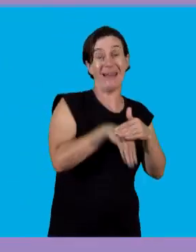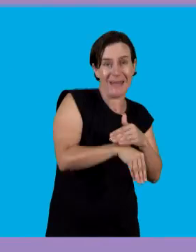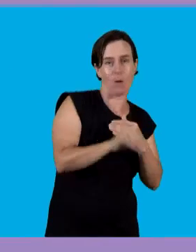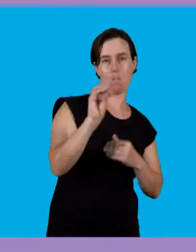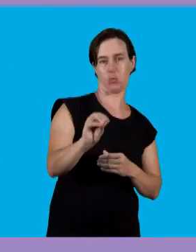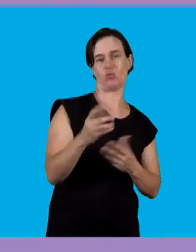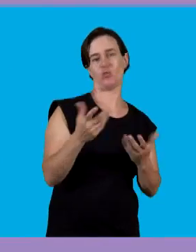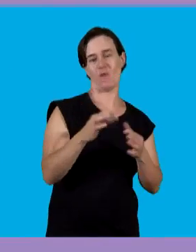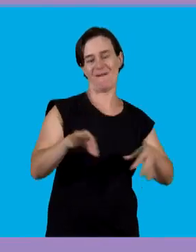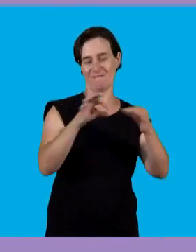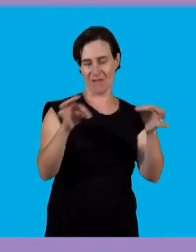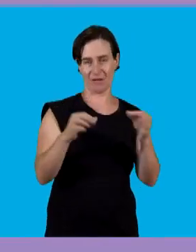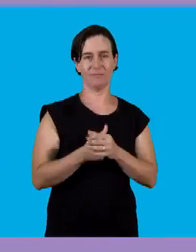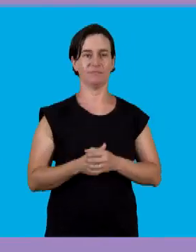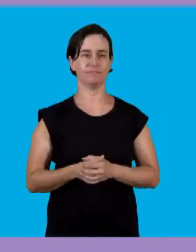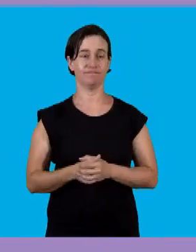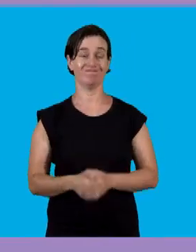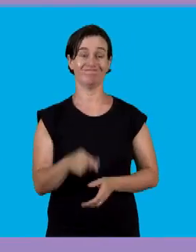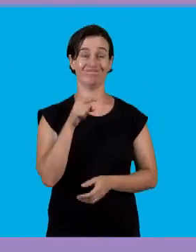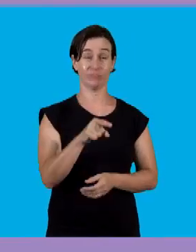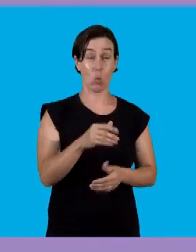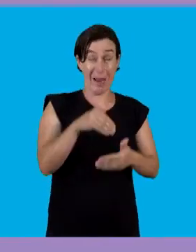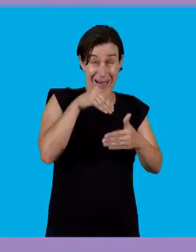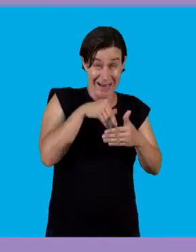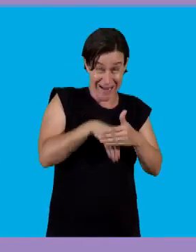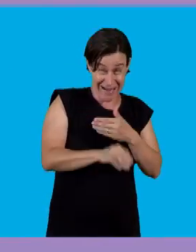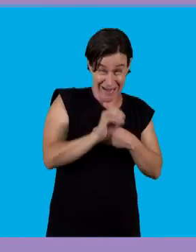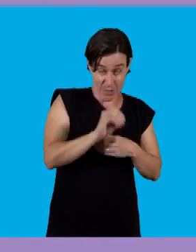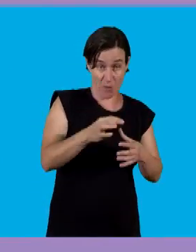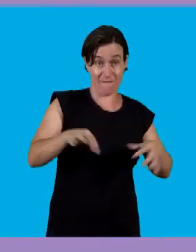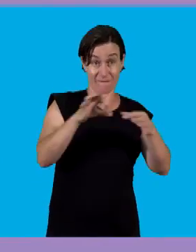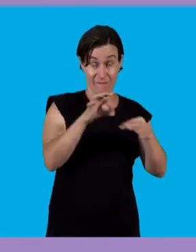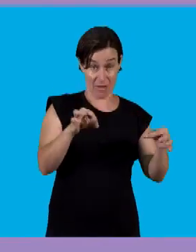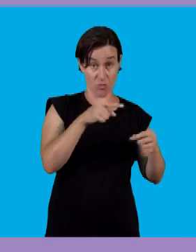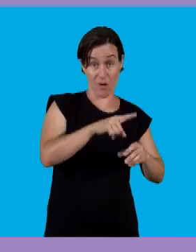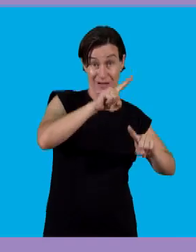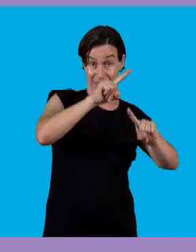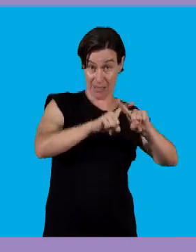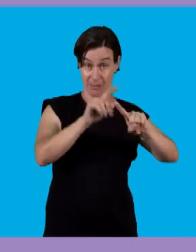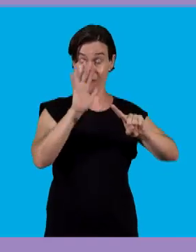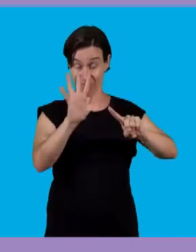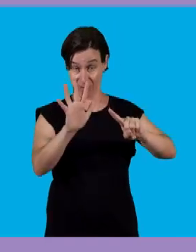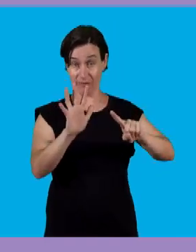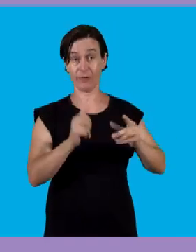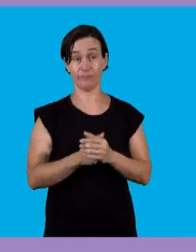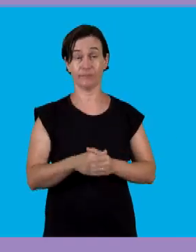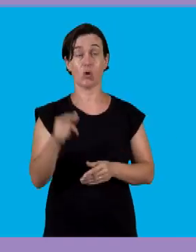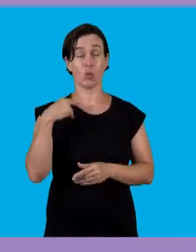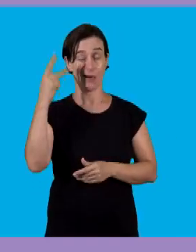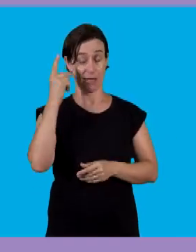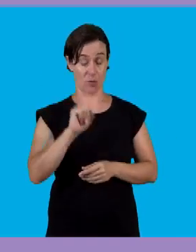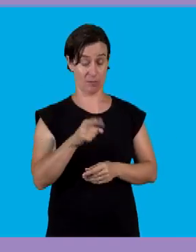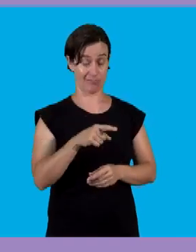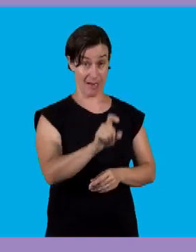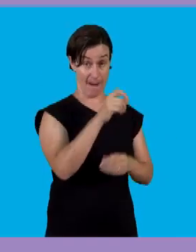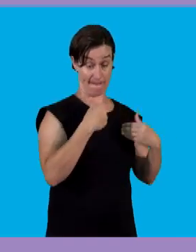values. It says there, a input value is multiplied by 5. So we know that whatever value we start with here is